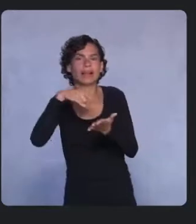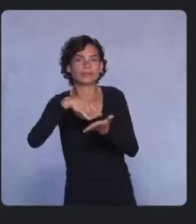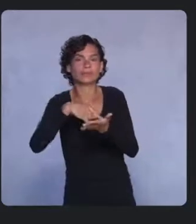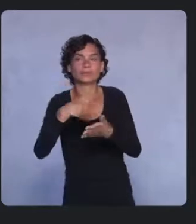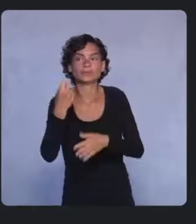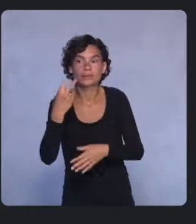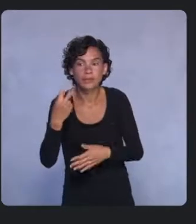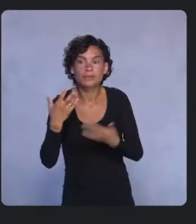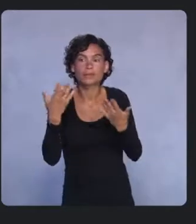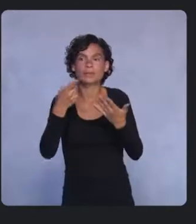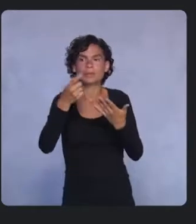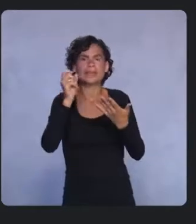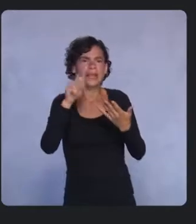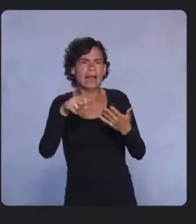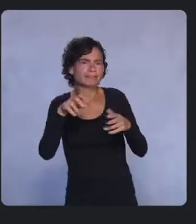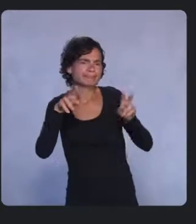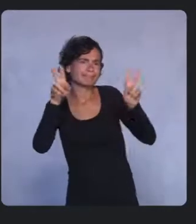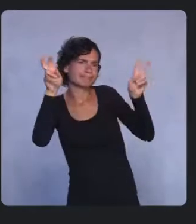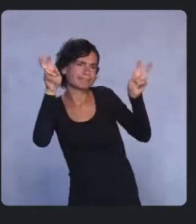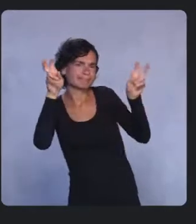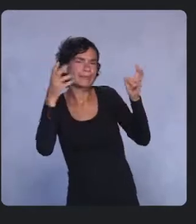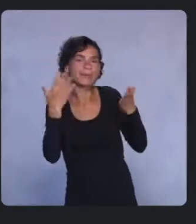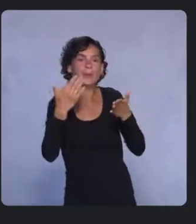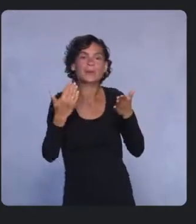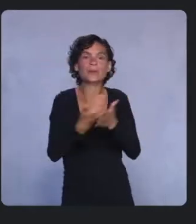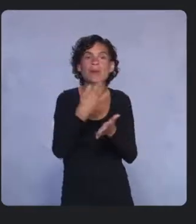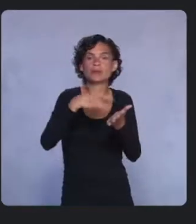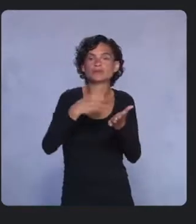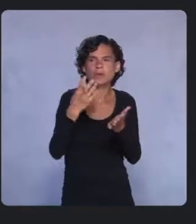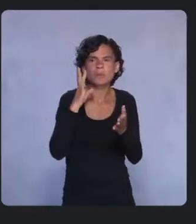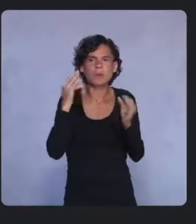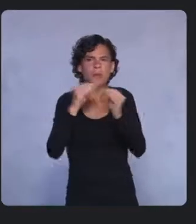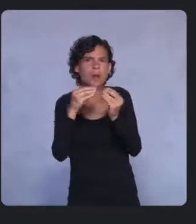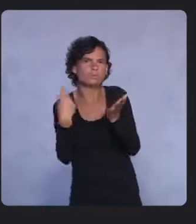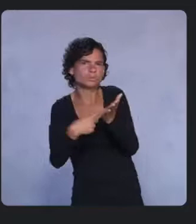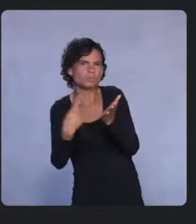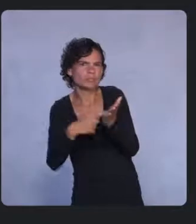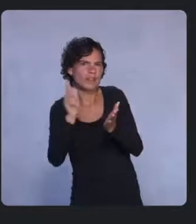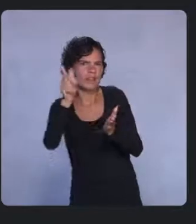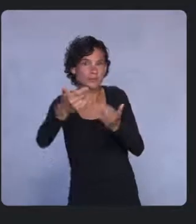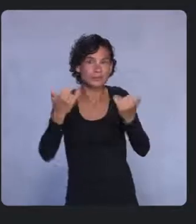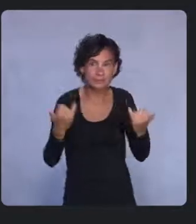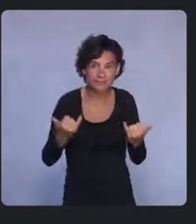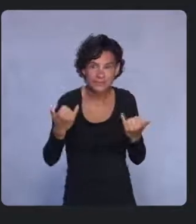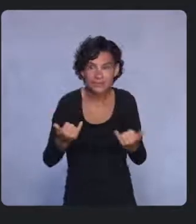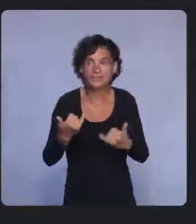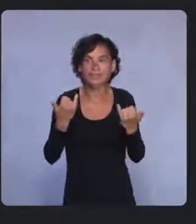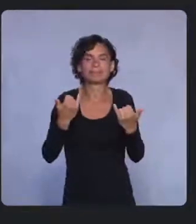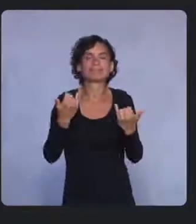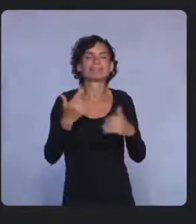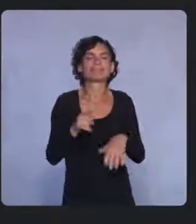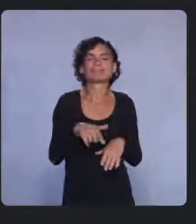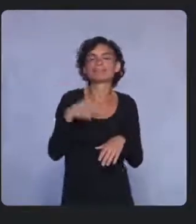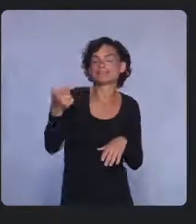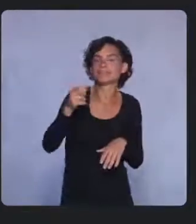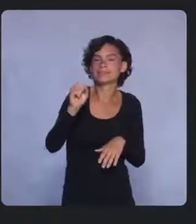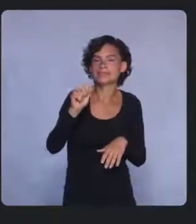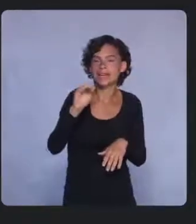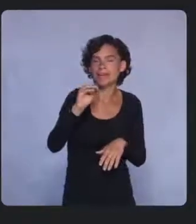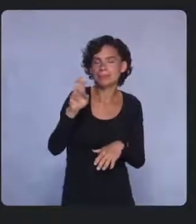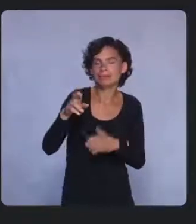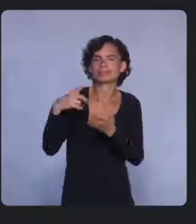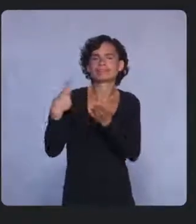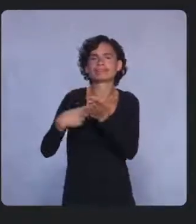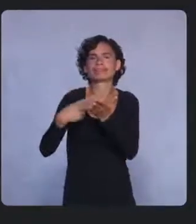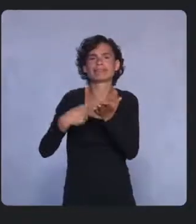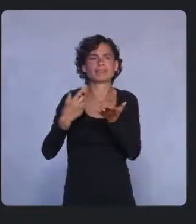hear about in our What's New in Android Privacy session later today. Now I'll hand it back to Samir to talk about how we're